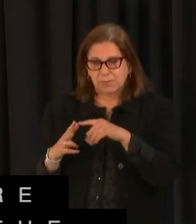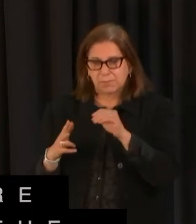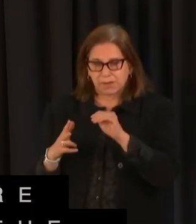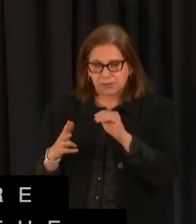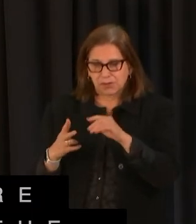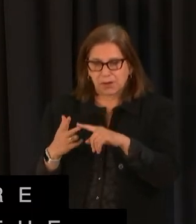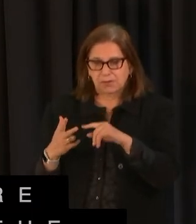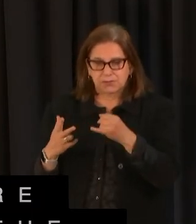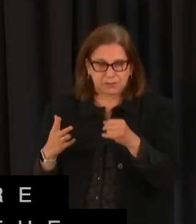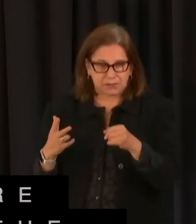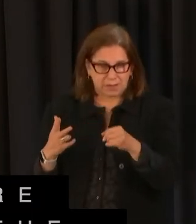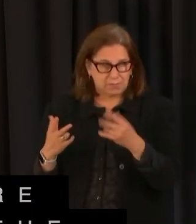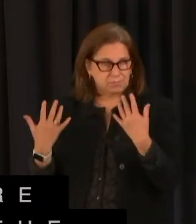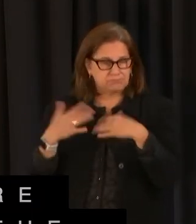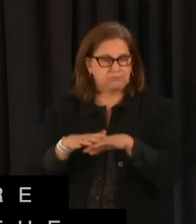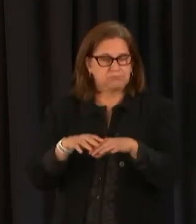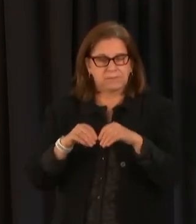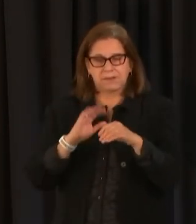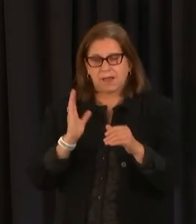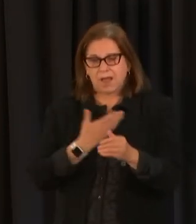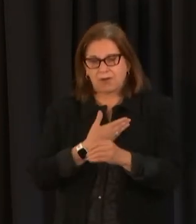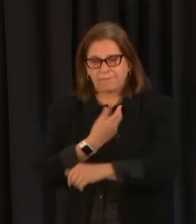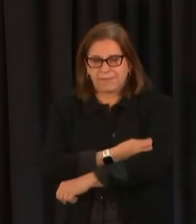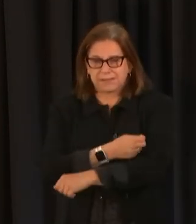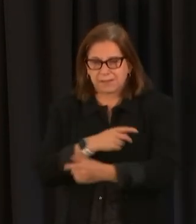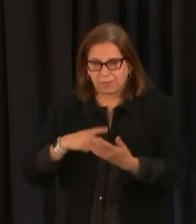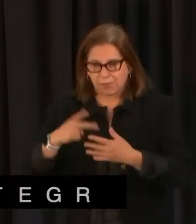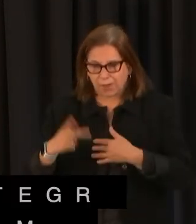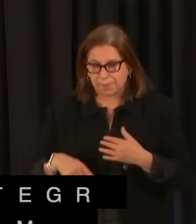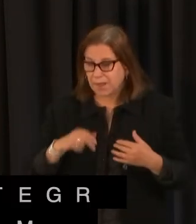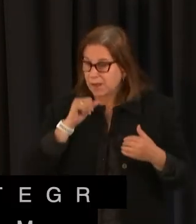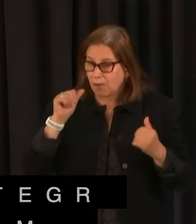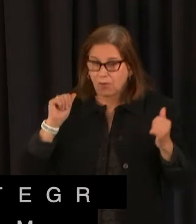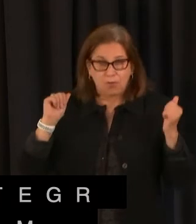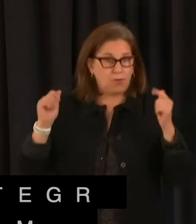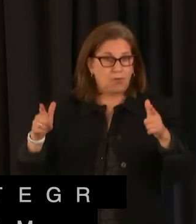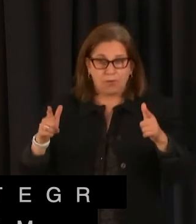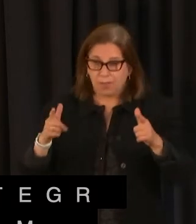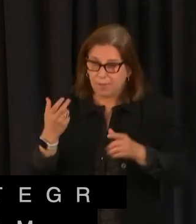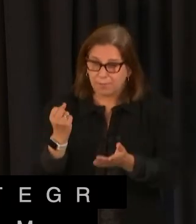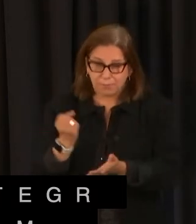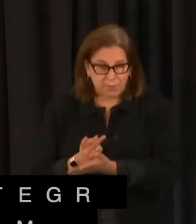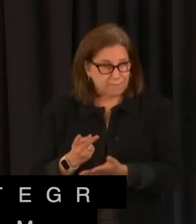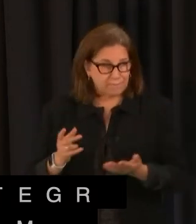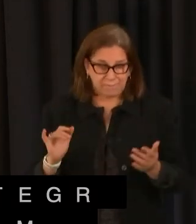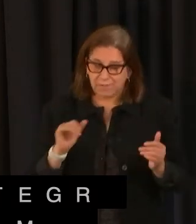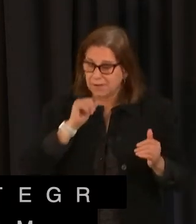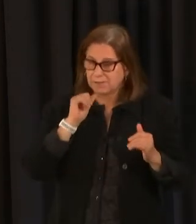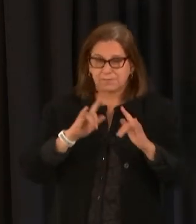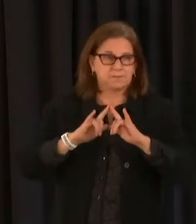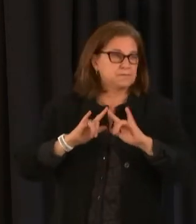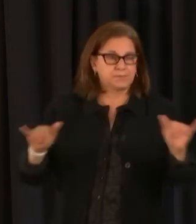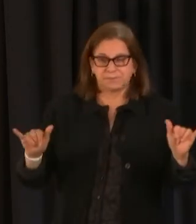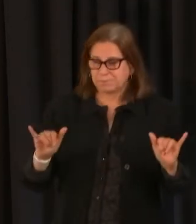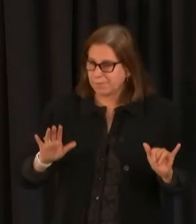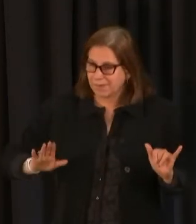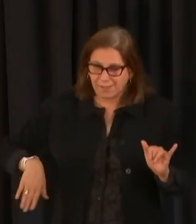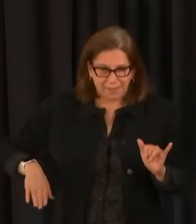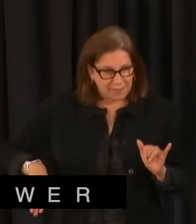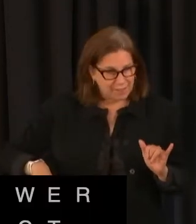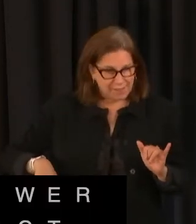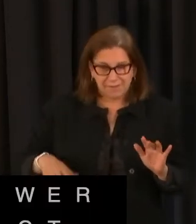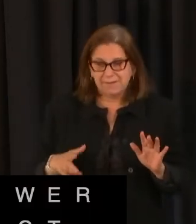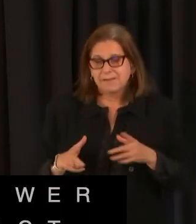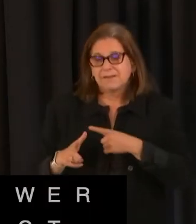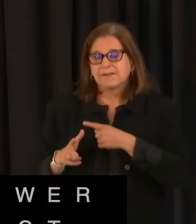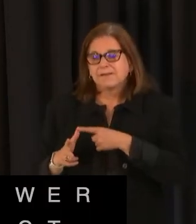our broader program. You remember that they weren't all approved on the exact same day. So we had Pfizer initially,